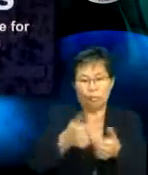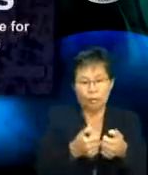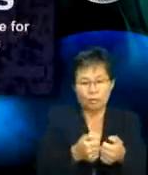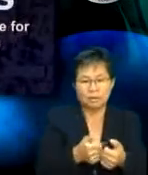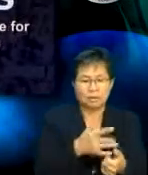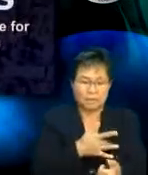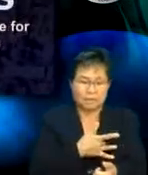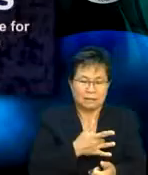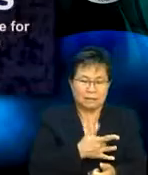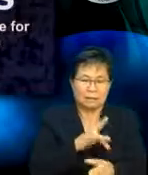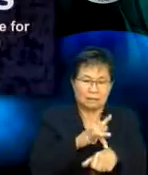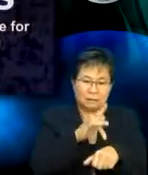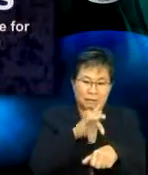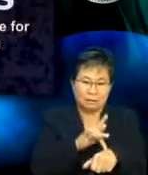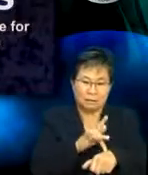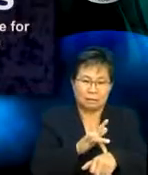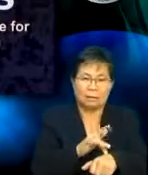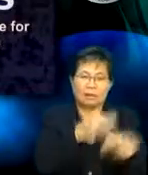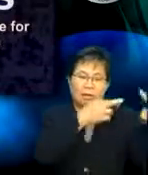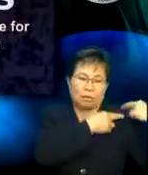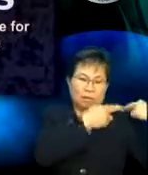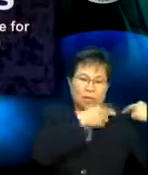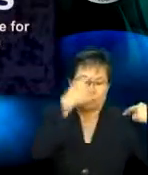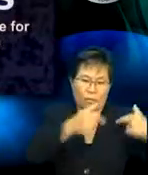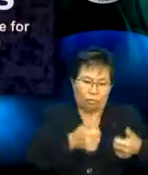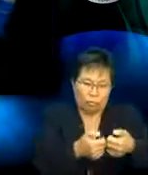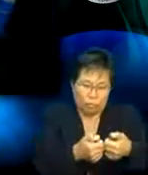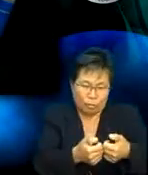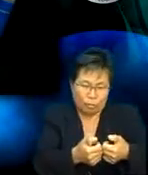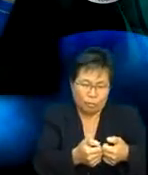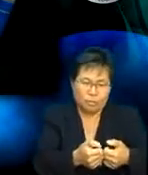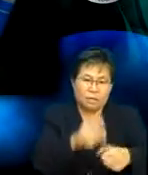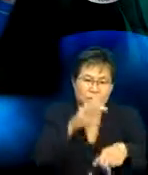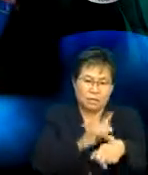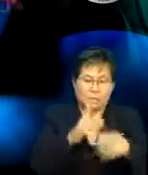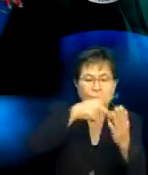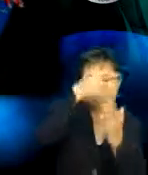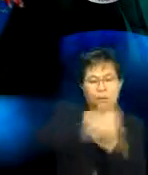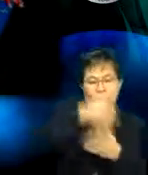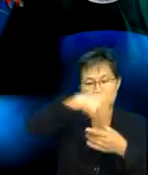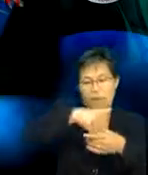is responsible for the remote sensing projects in the country.